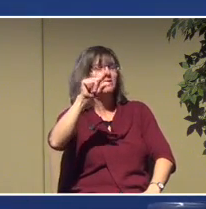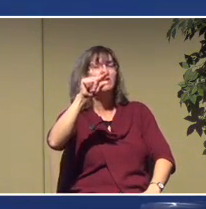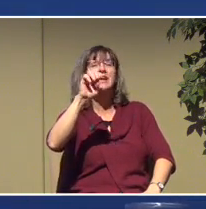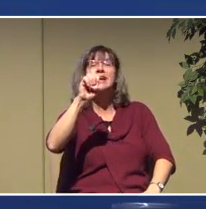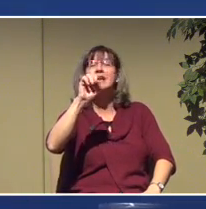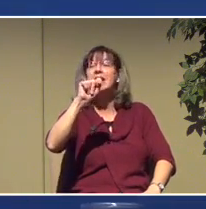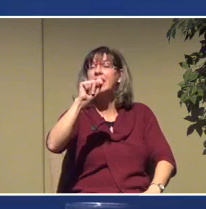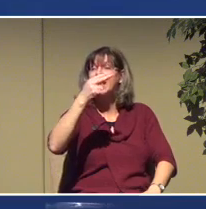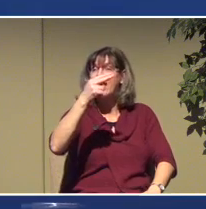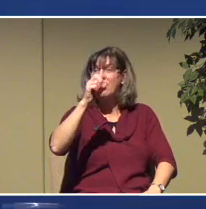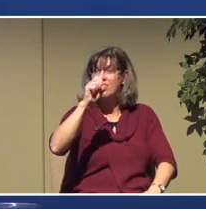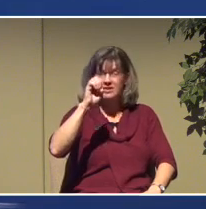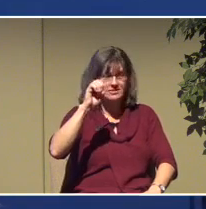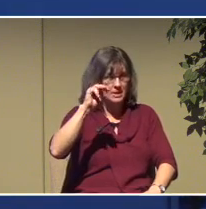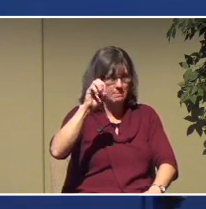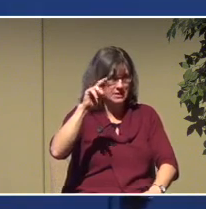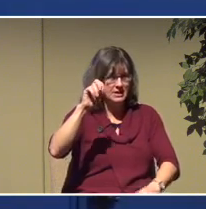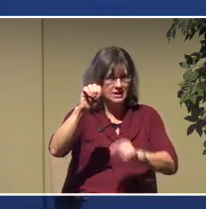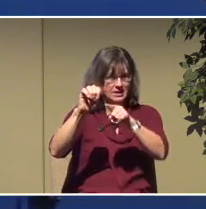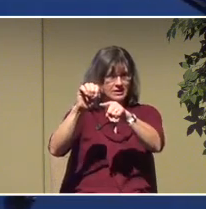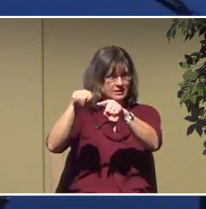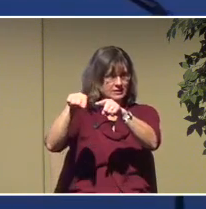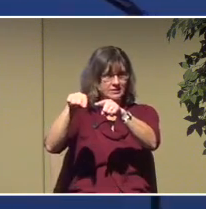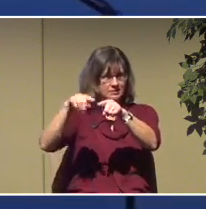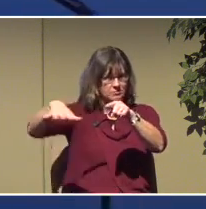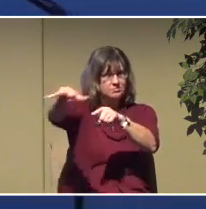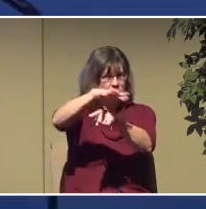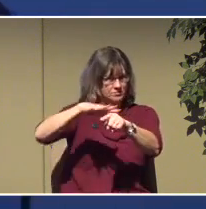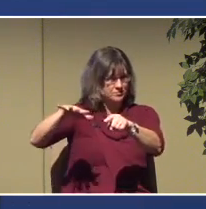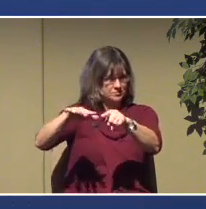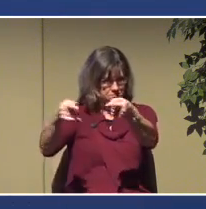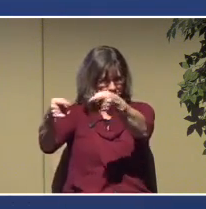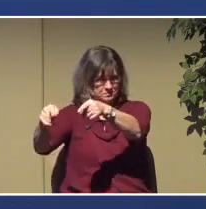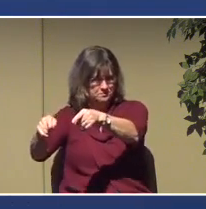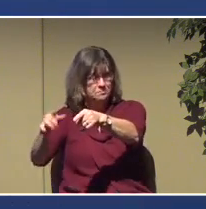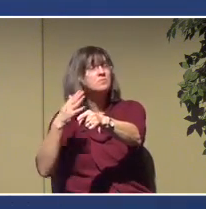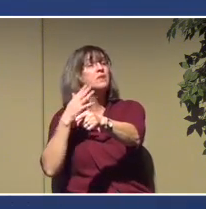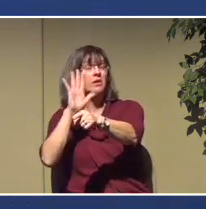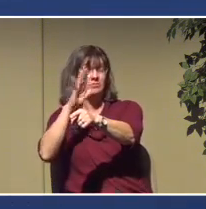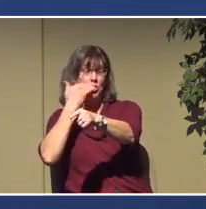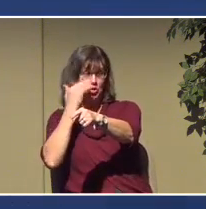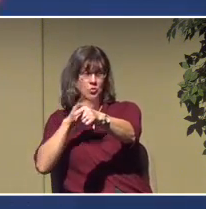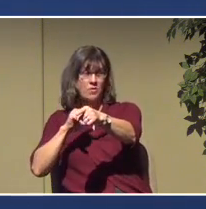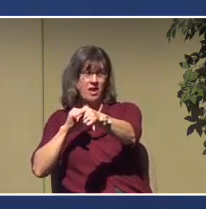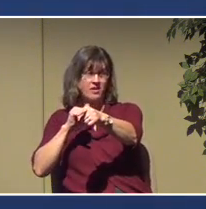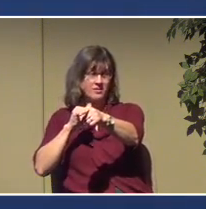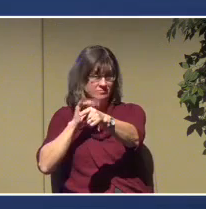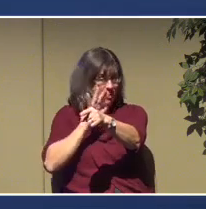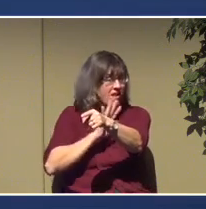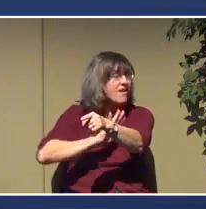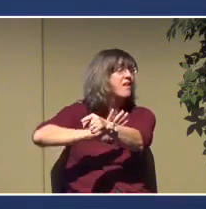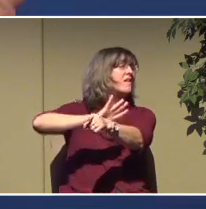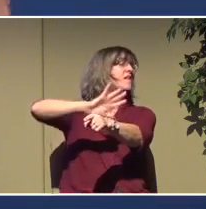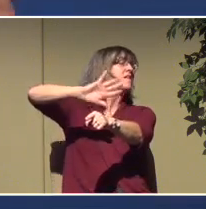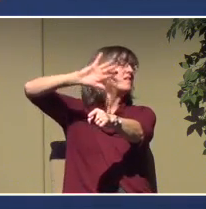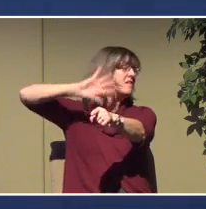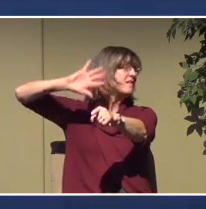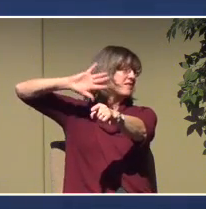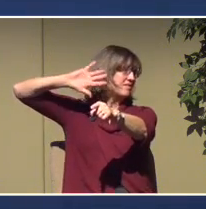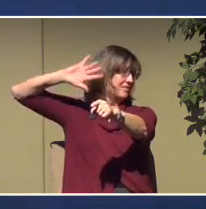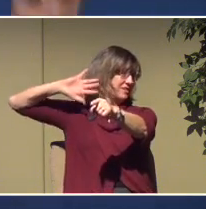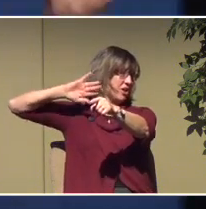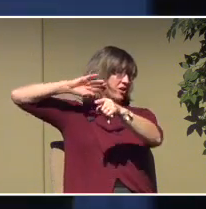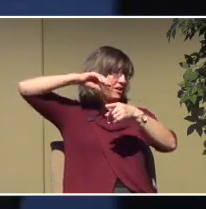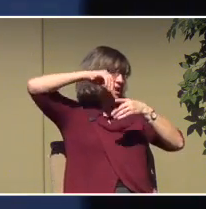There was another prayer, there was another garden, rather, at the very beginning of the Bible